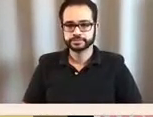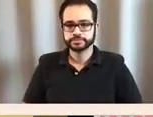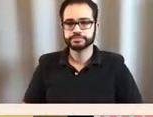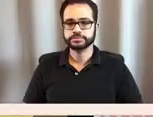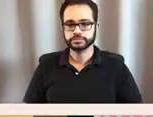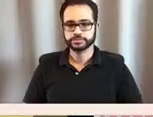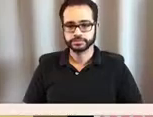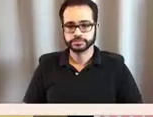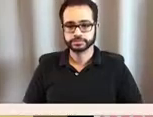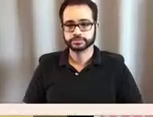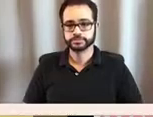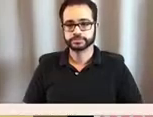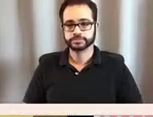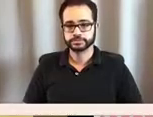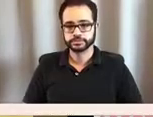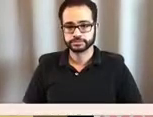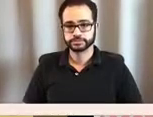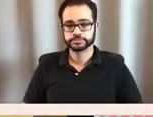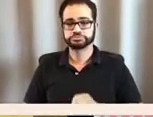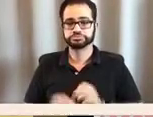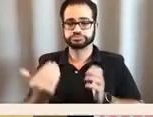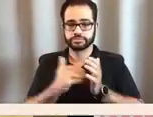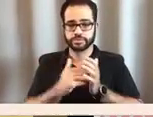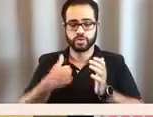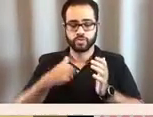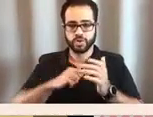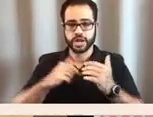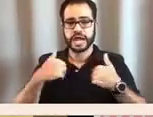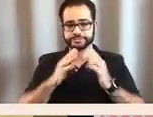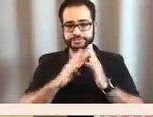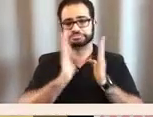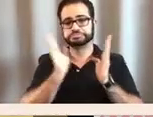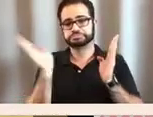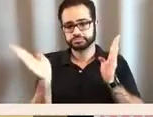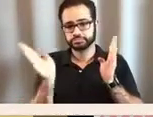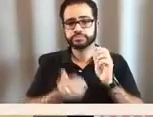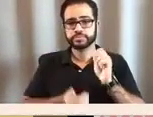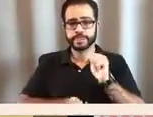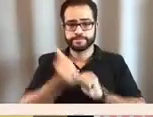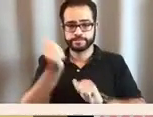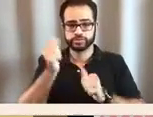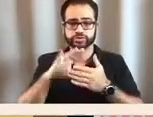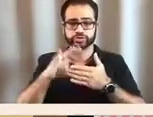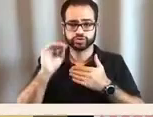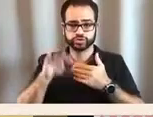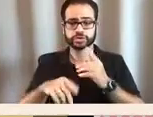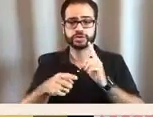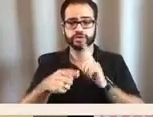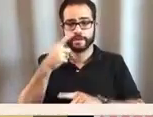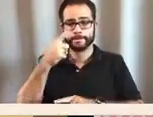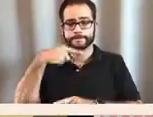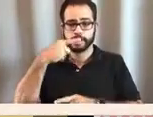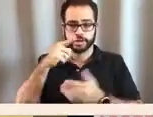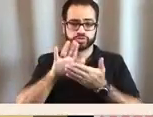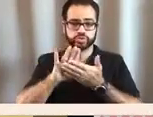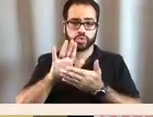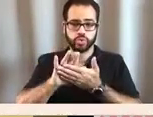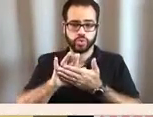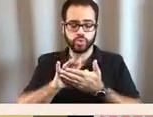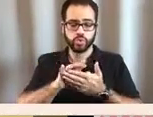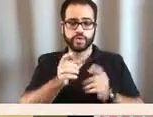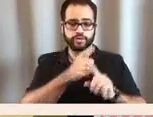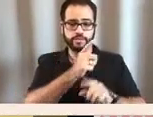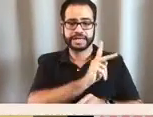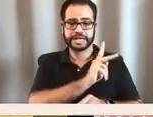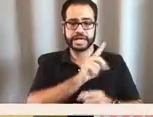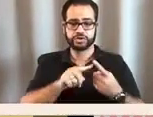Again, we have a range of students where the large majority of the students come from public school settings in K through